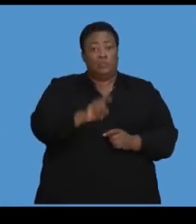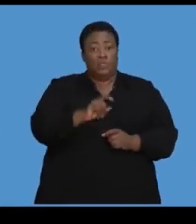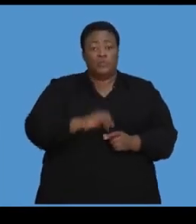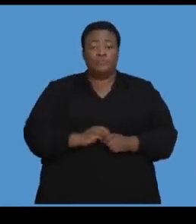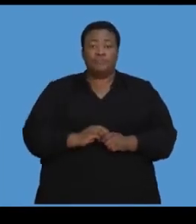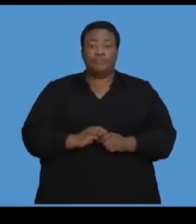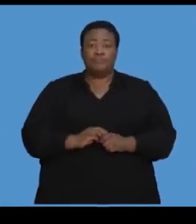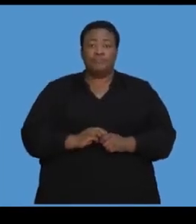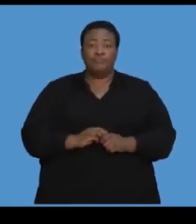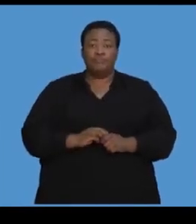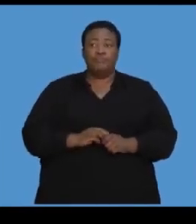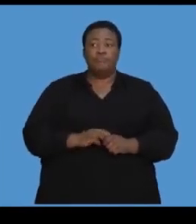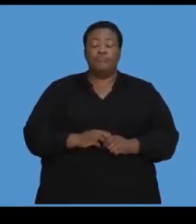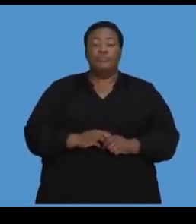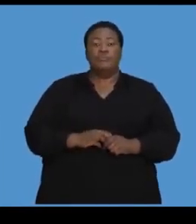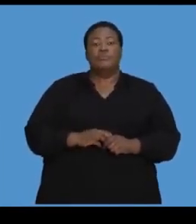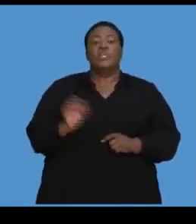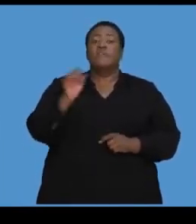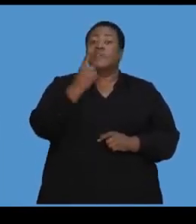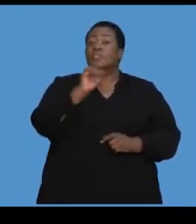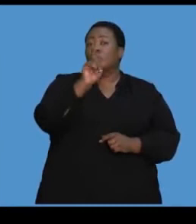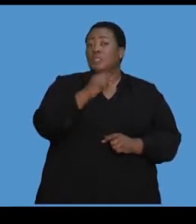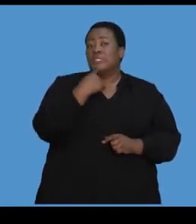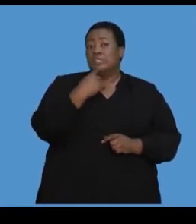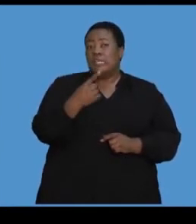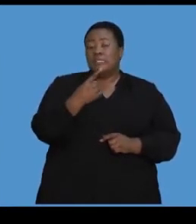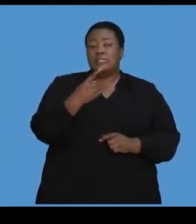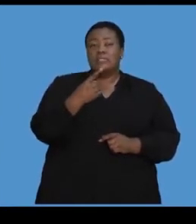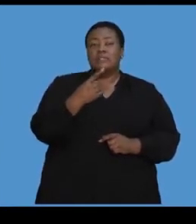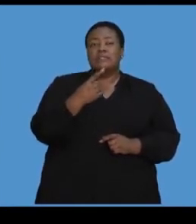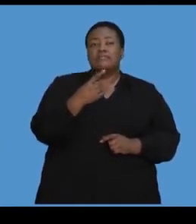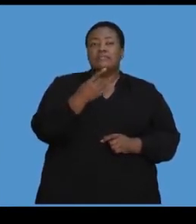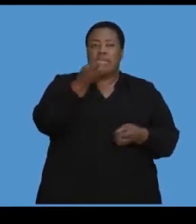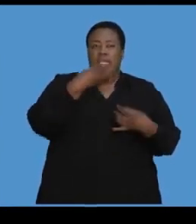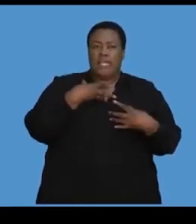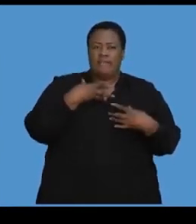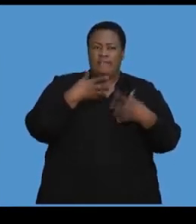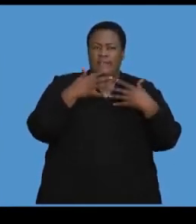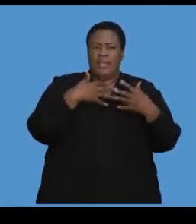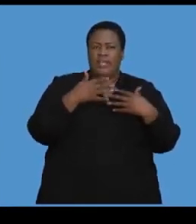So it says, our first question, it says, name any